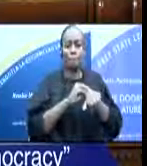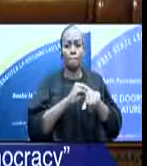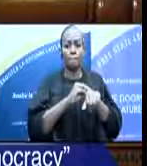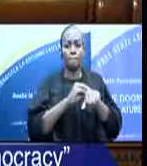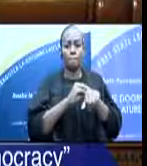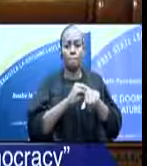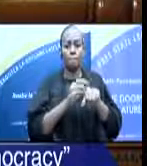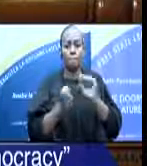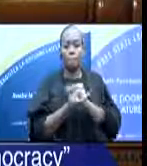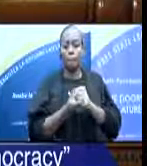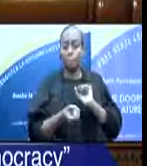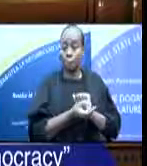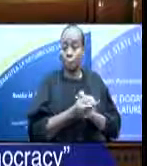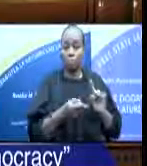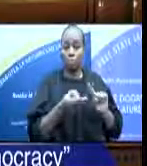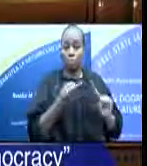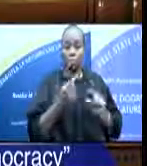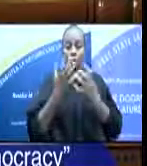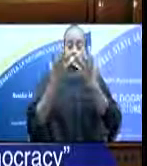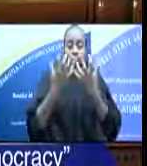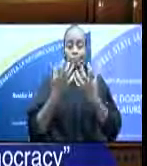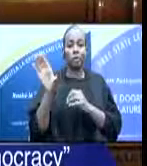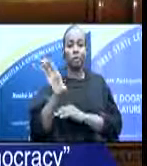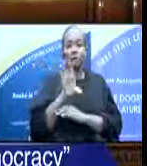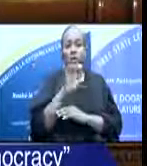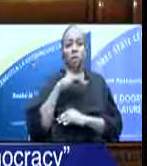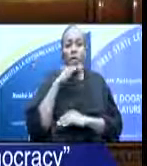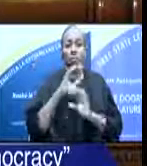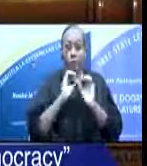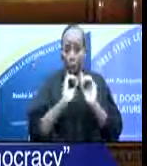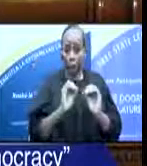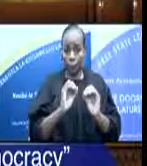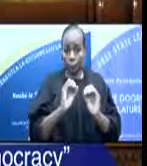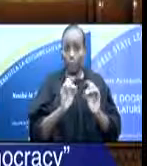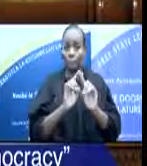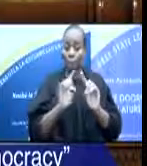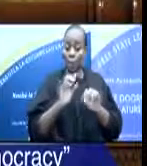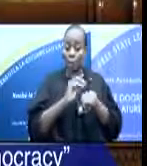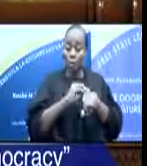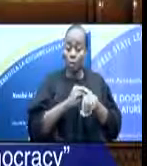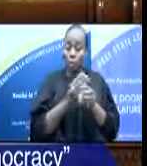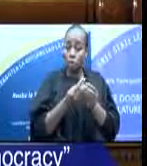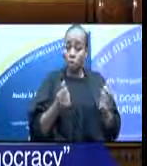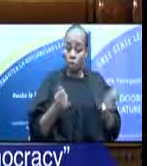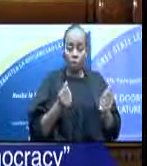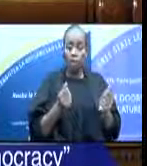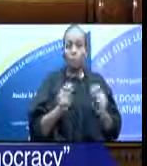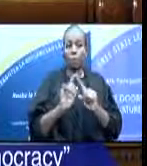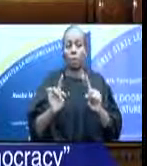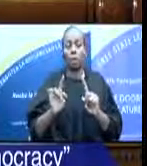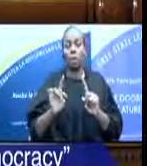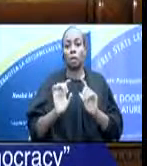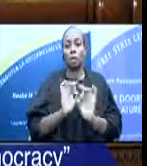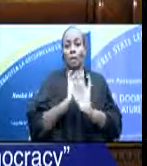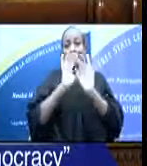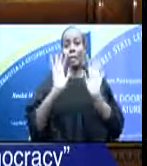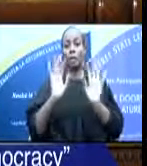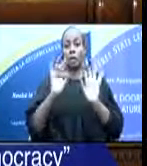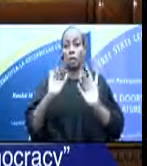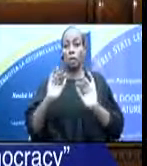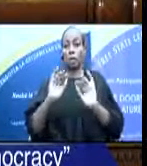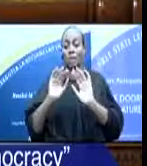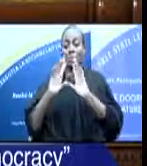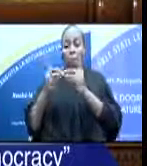rises from too little funding. These are not unsolvable problems, but with a clear indication that the department